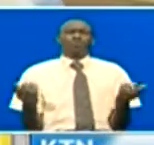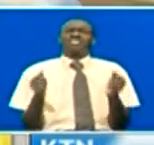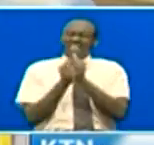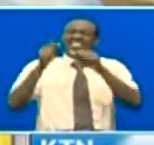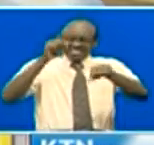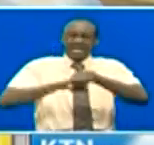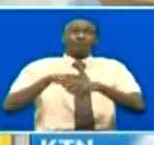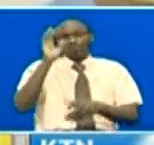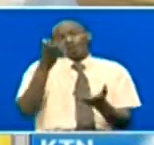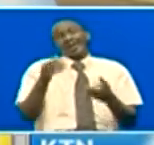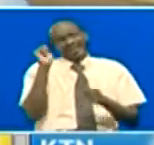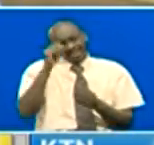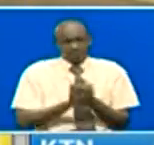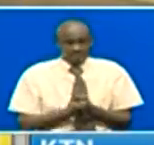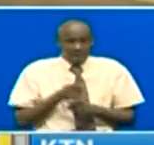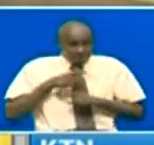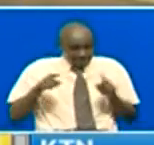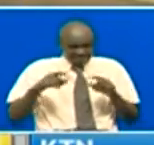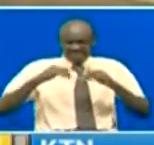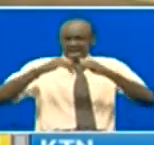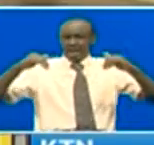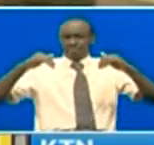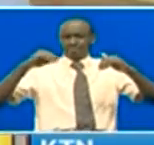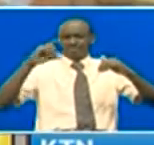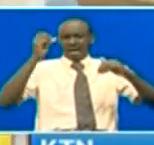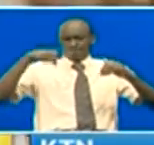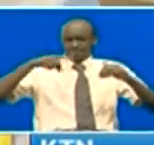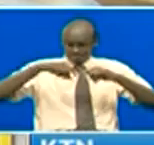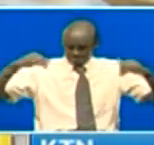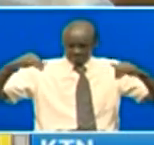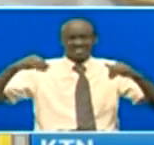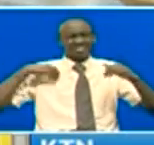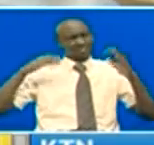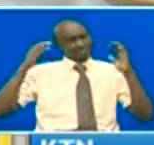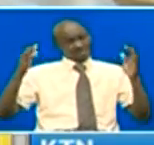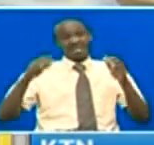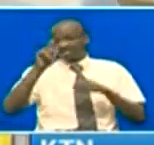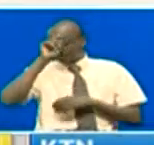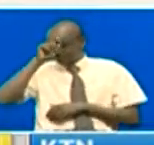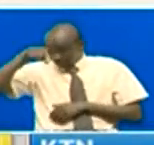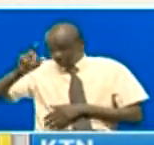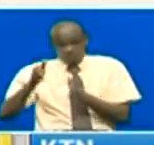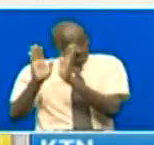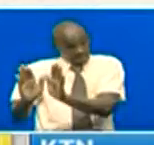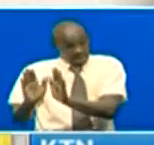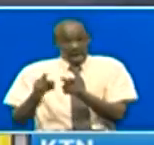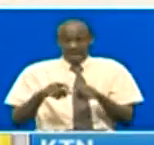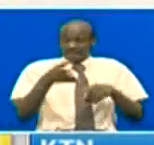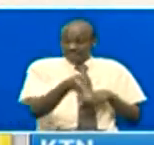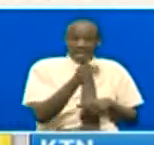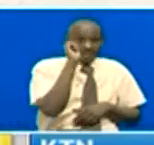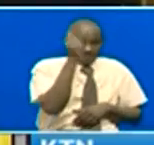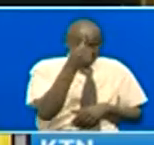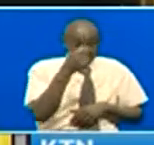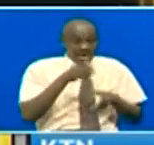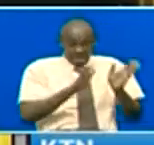more here. But the gap is how much science is in the Egyptian system and how much science is in the